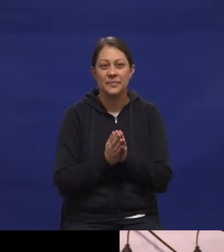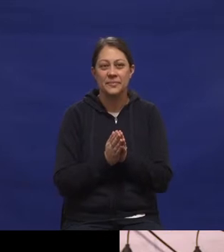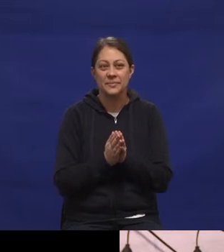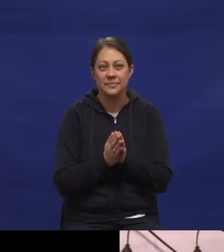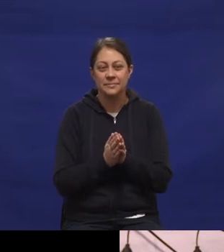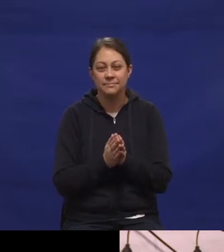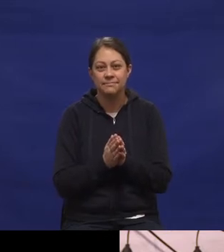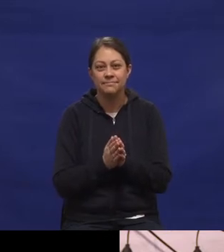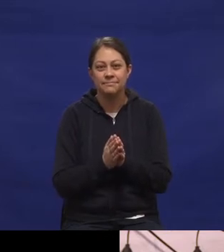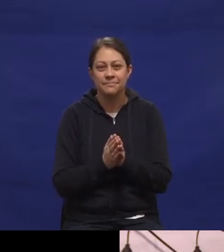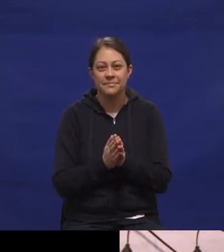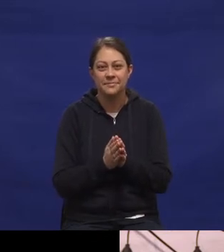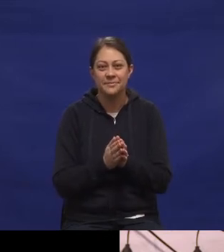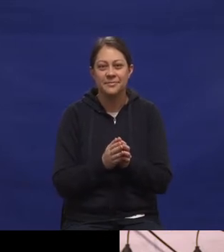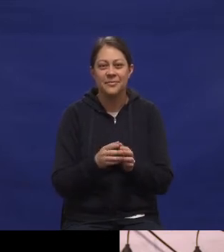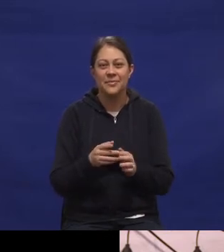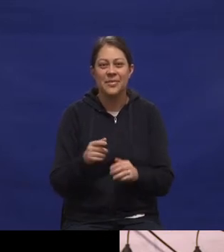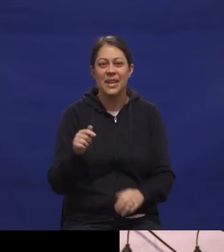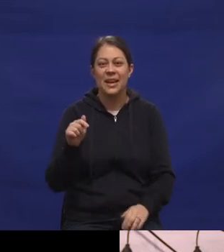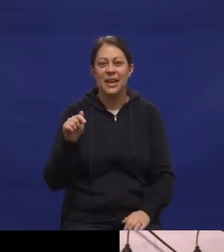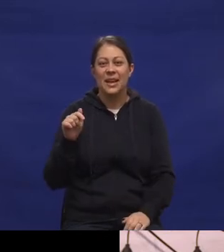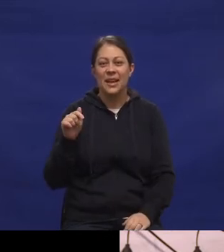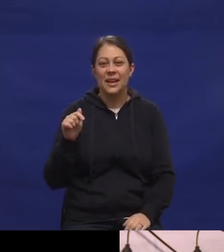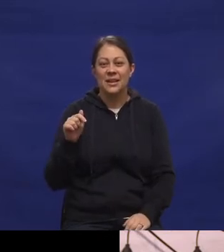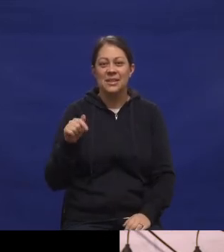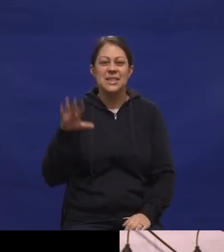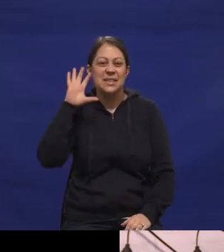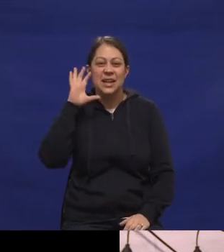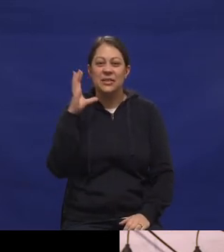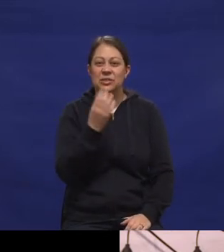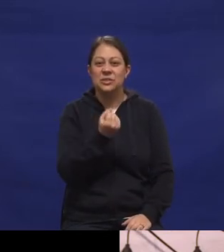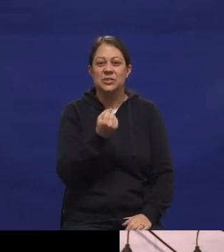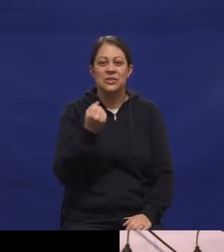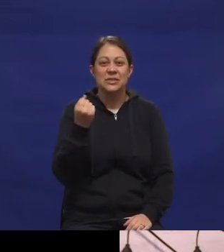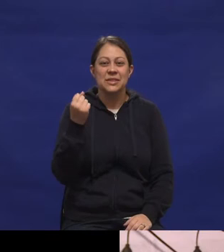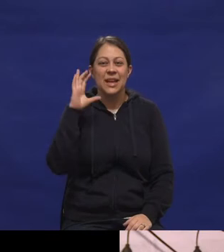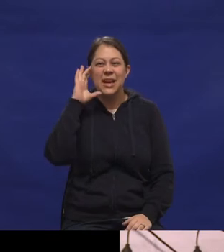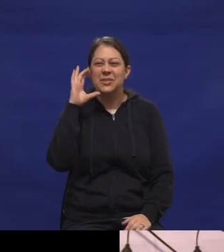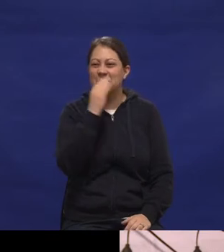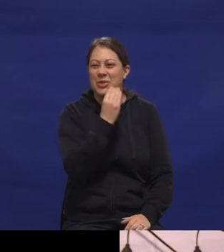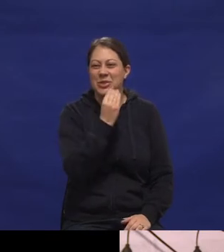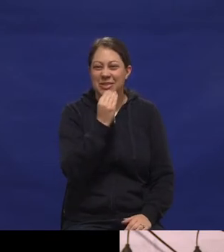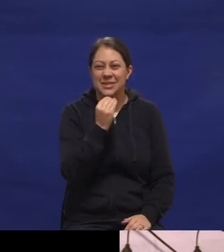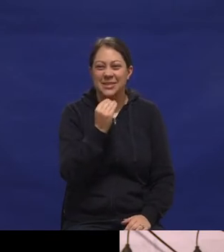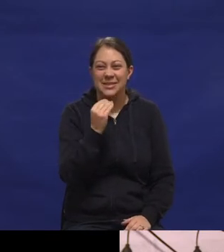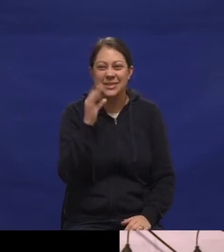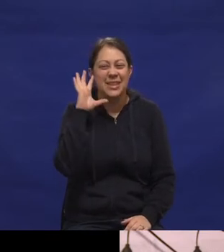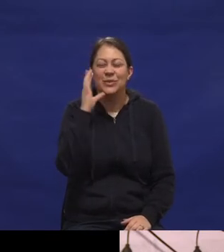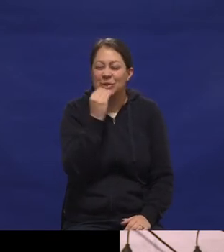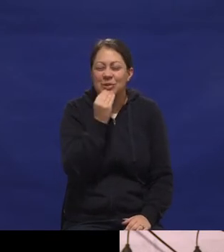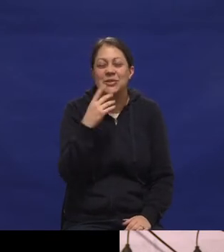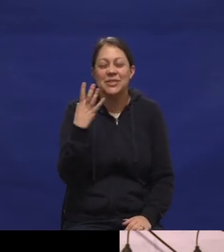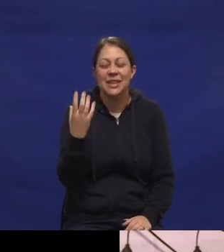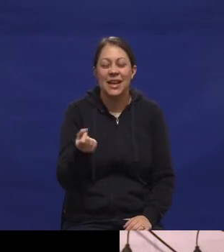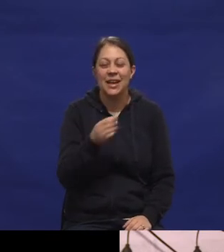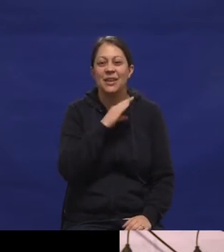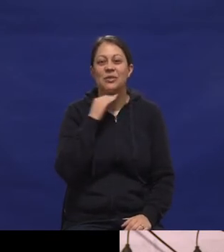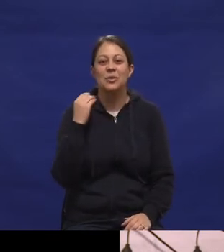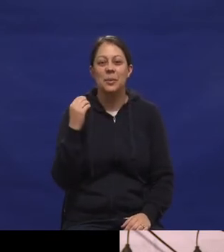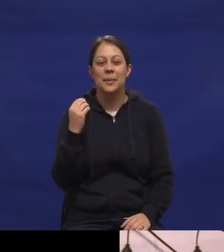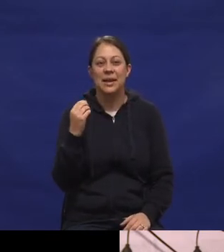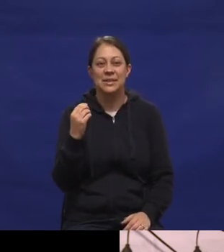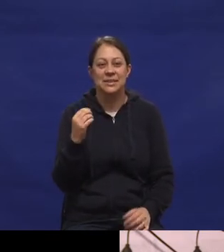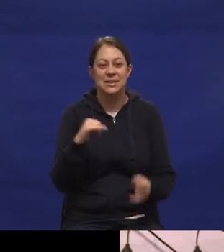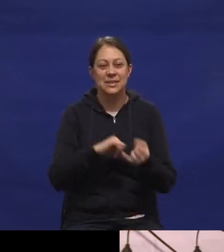And everybody in Sydney knows who Stewie is, and we love him. And I miss him speaking into my life. And so he'll be sharing